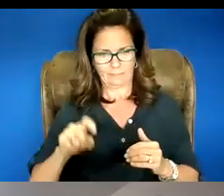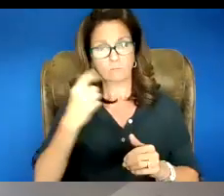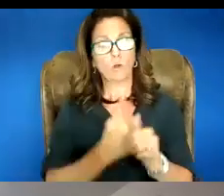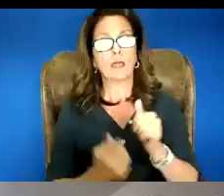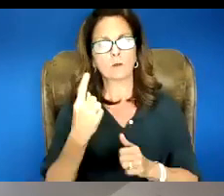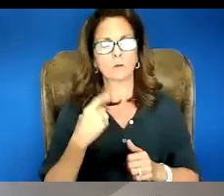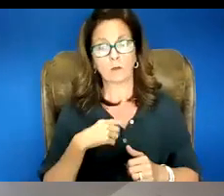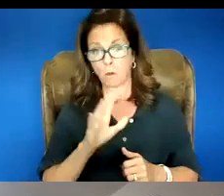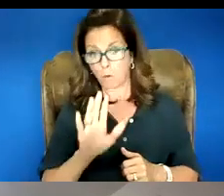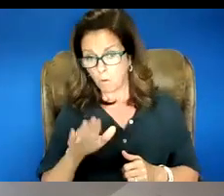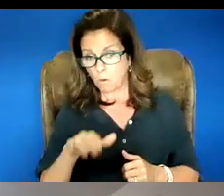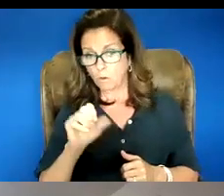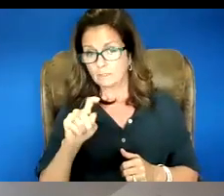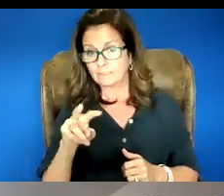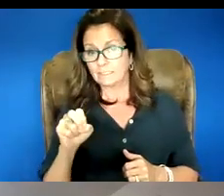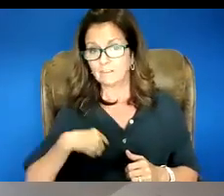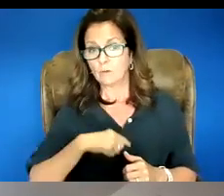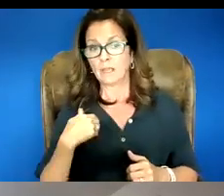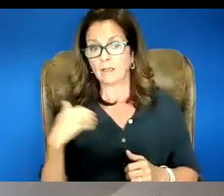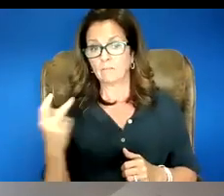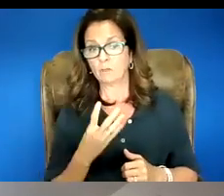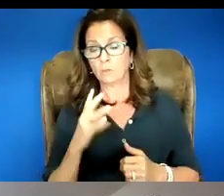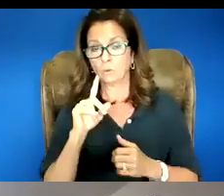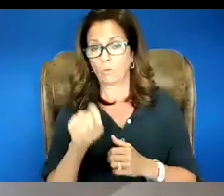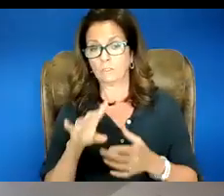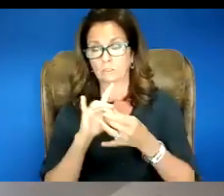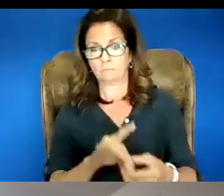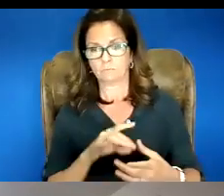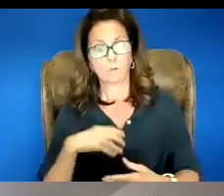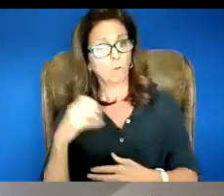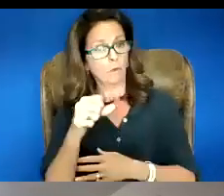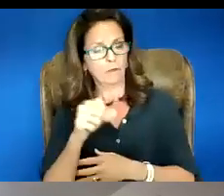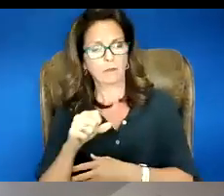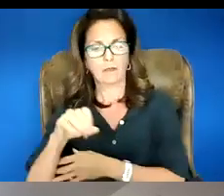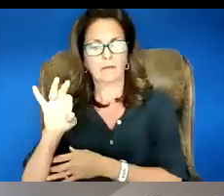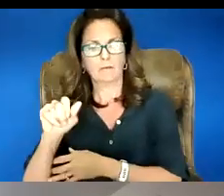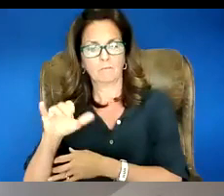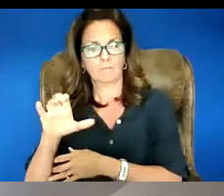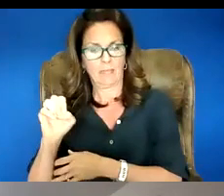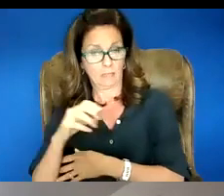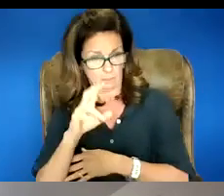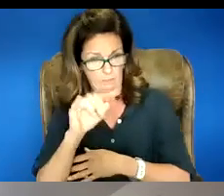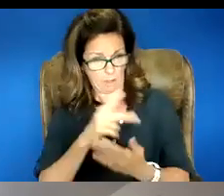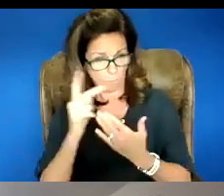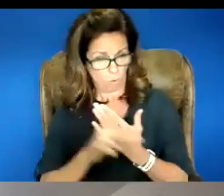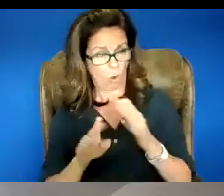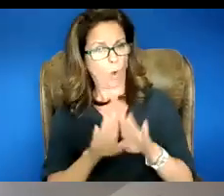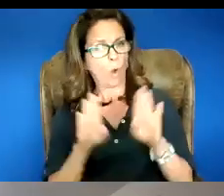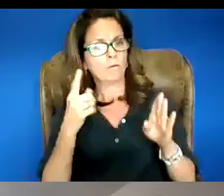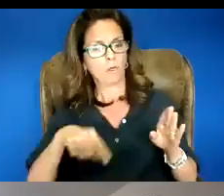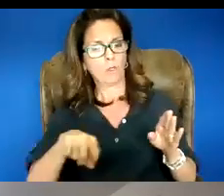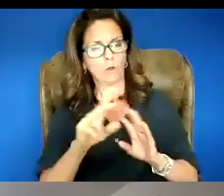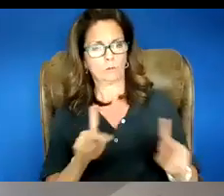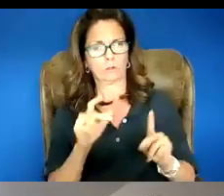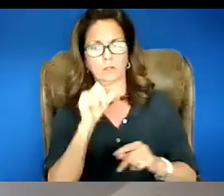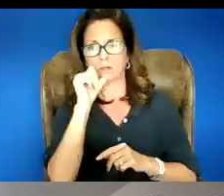few questions in regards to this. So first question is from Faye. Is the program open to those who are no longer a